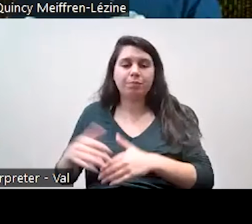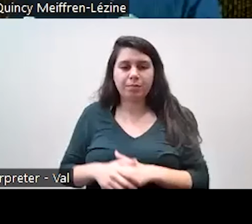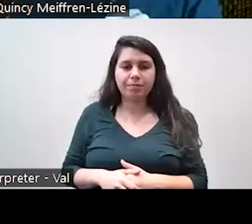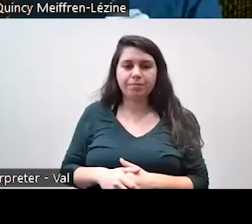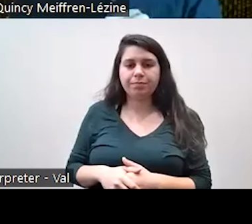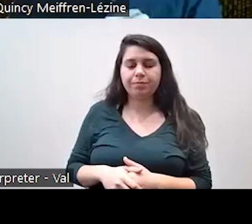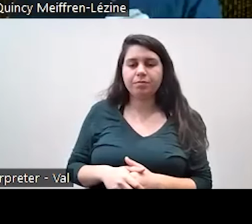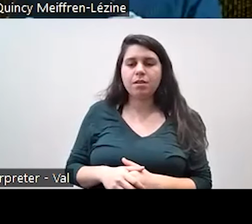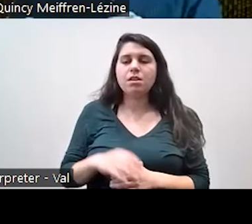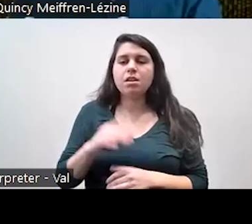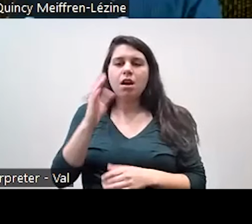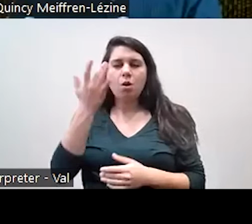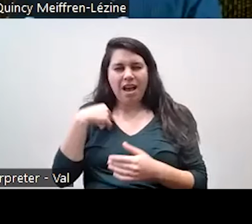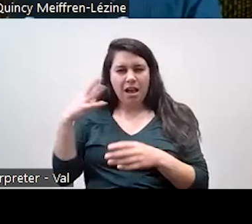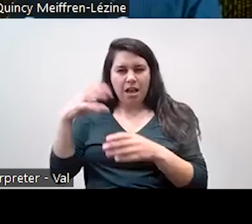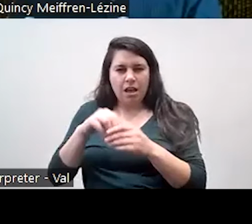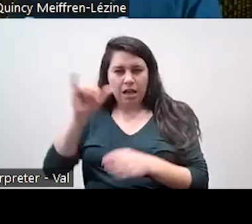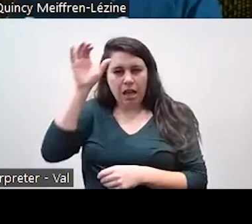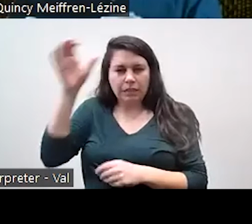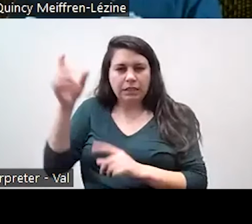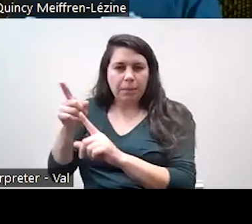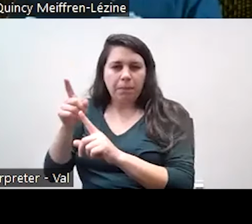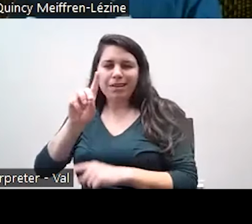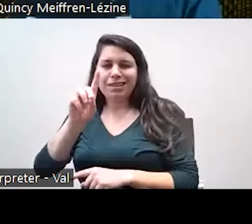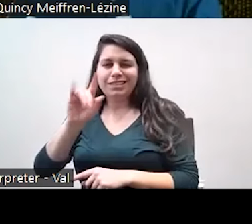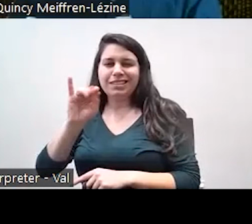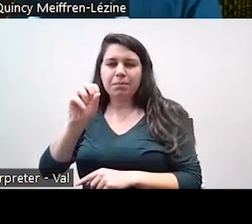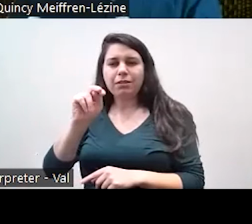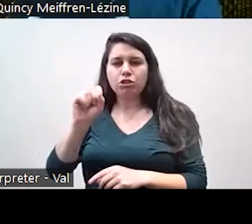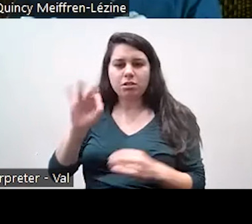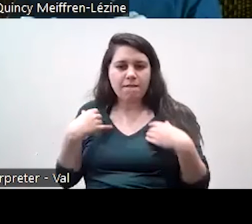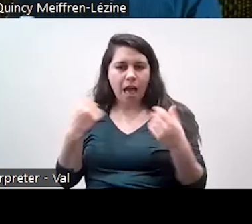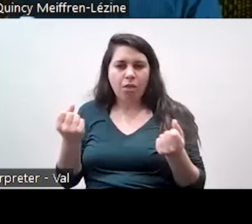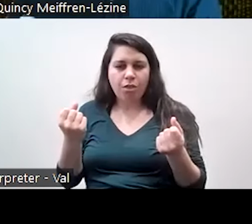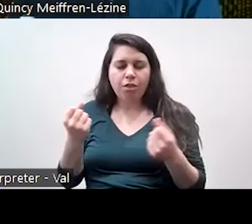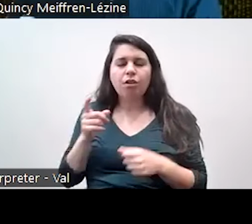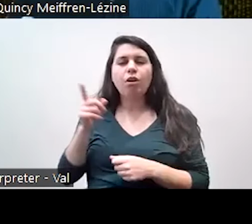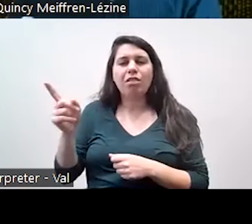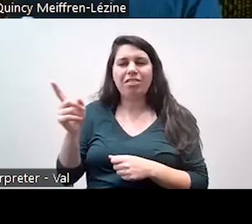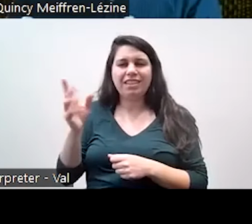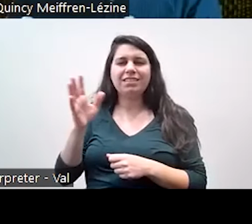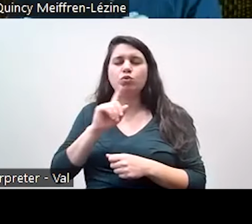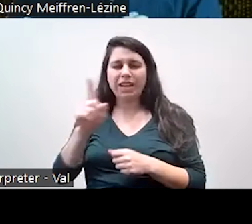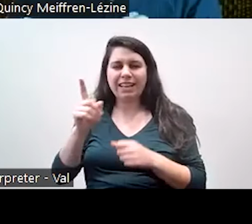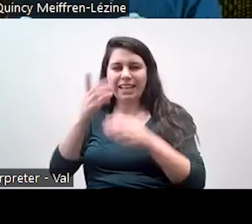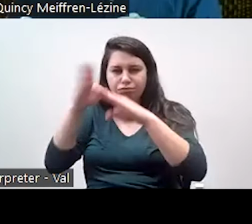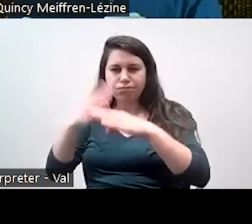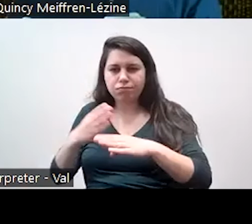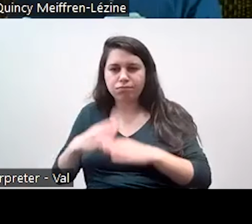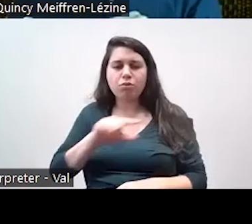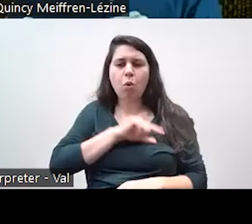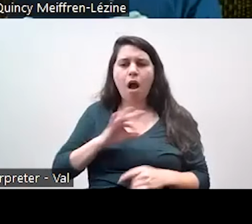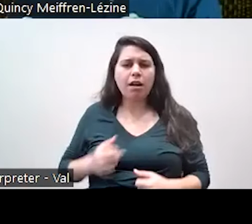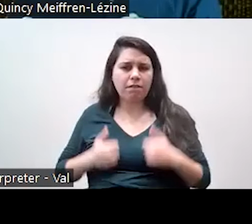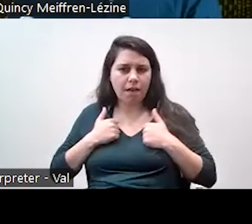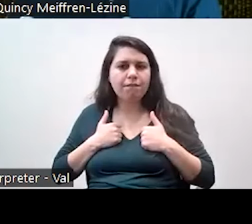using the dimensions of wellness concept is because it breaks apart the idea of quality of life into different realms.